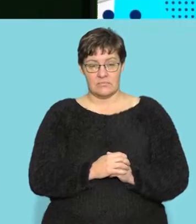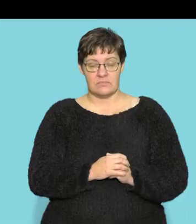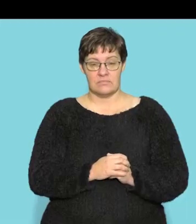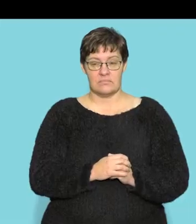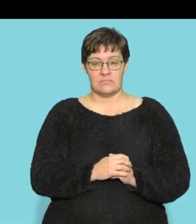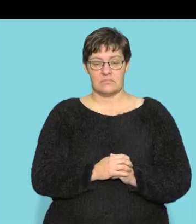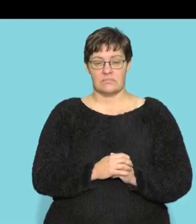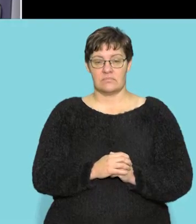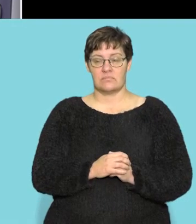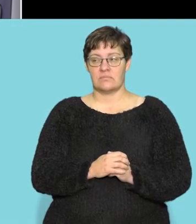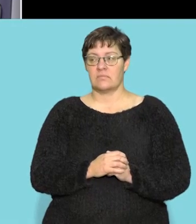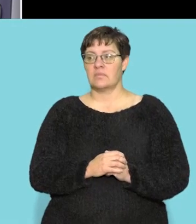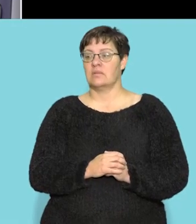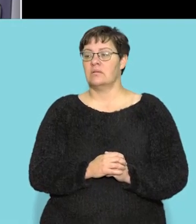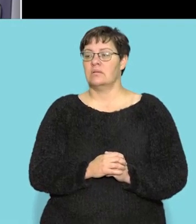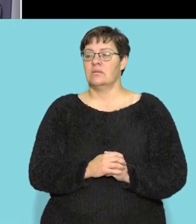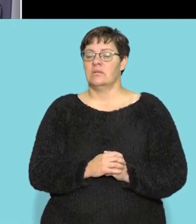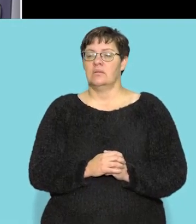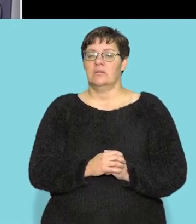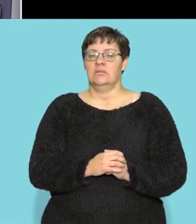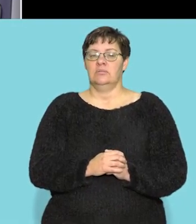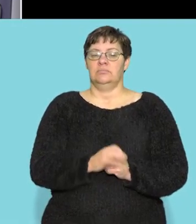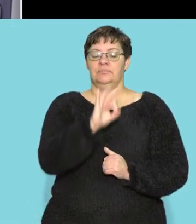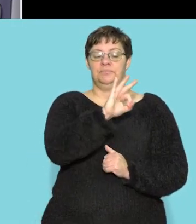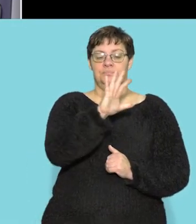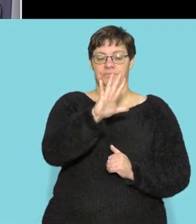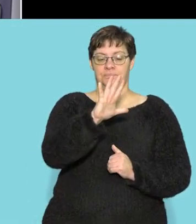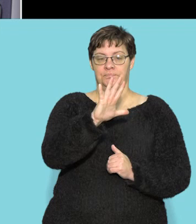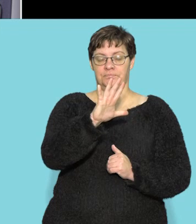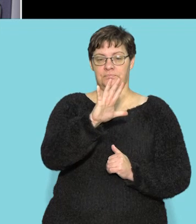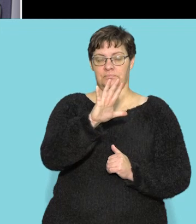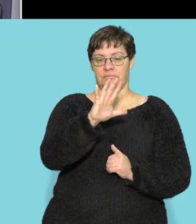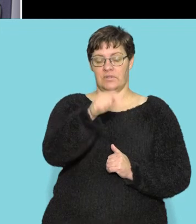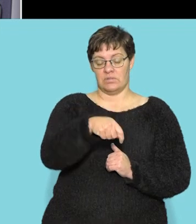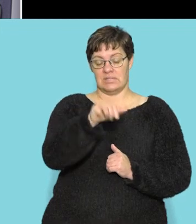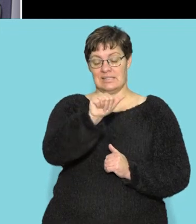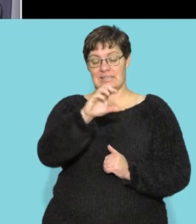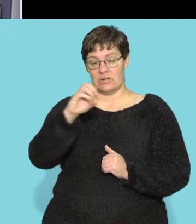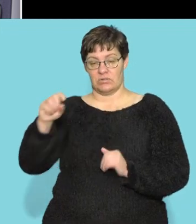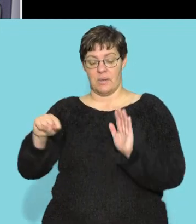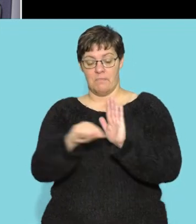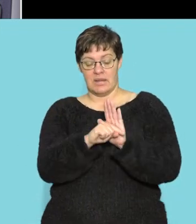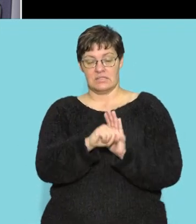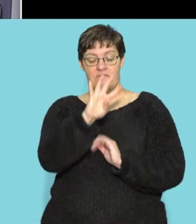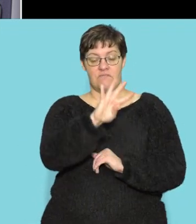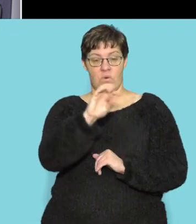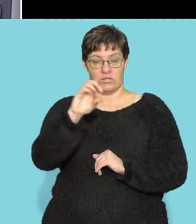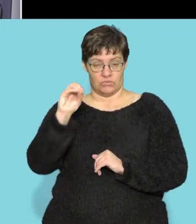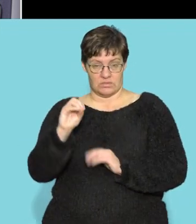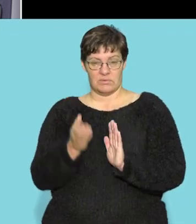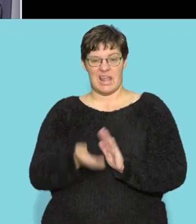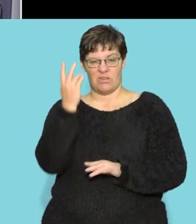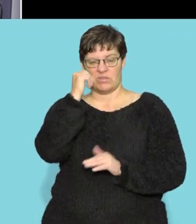that calculation. So here we go. We had 35,600 minus the 400, which